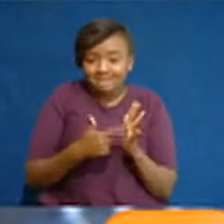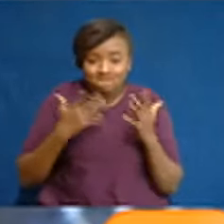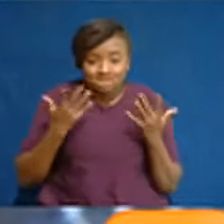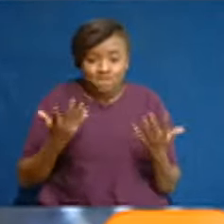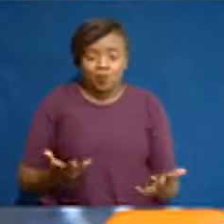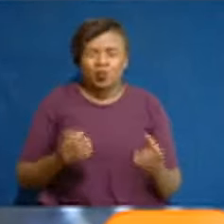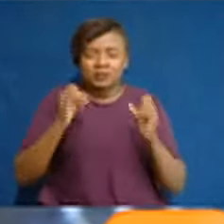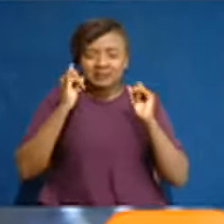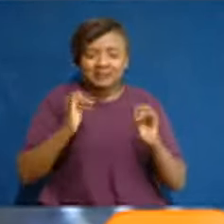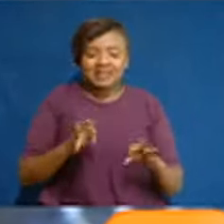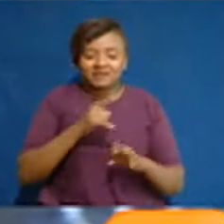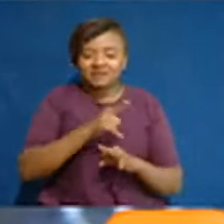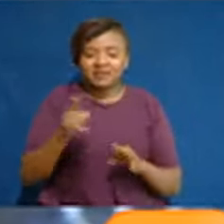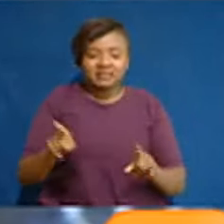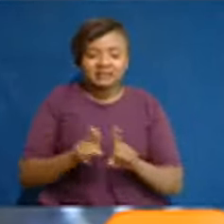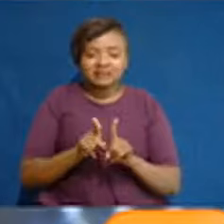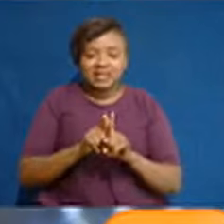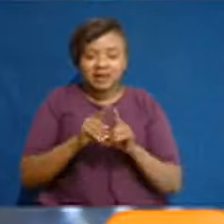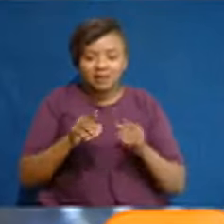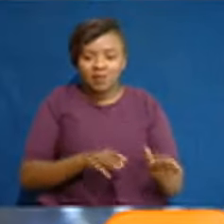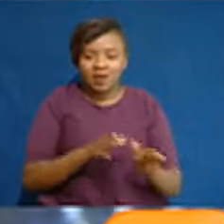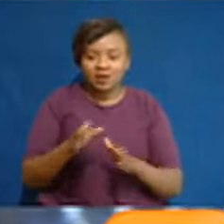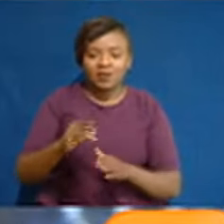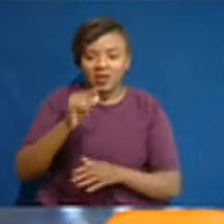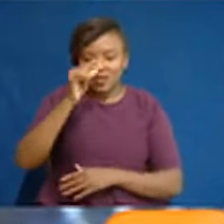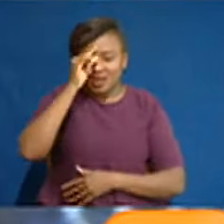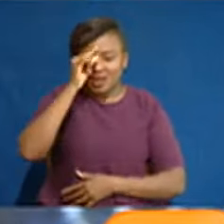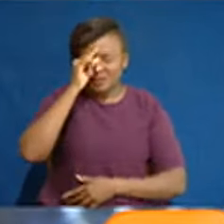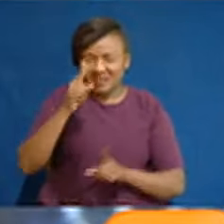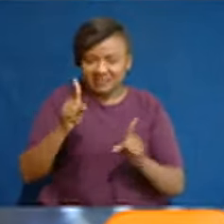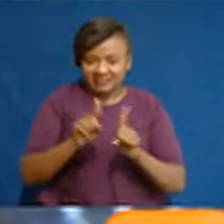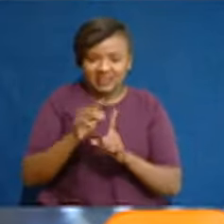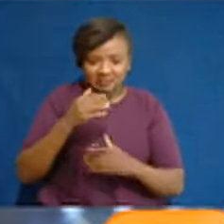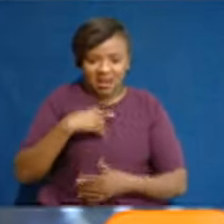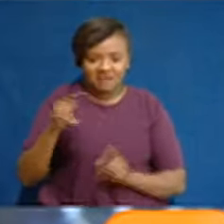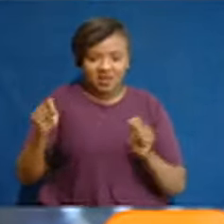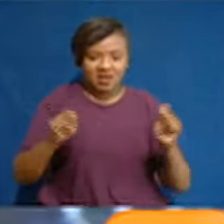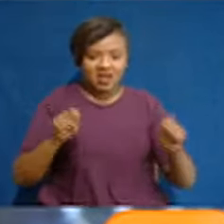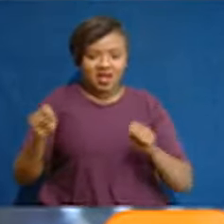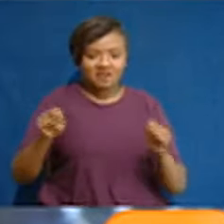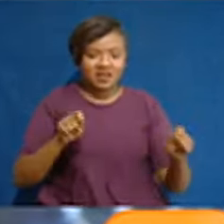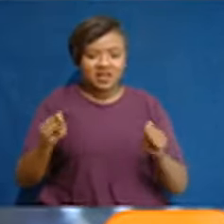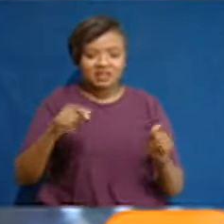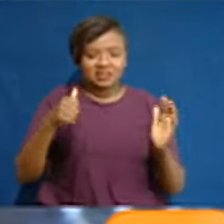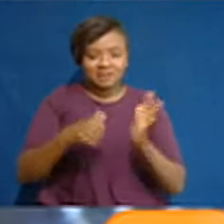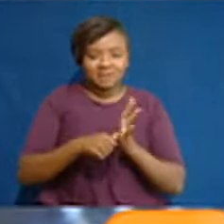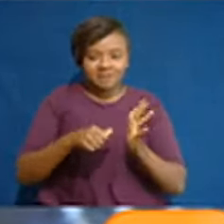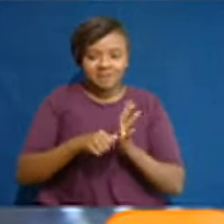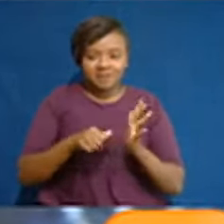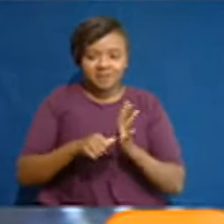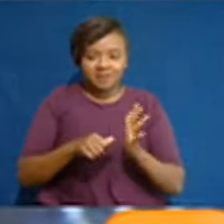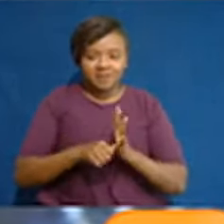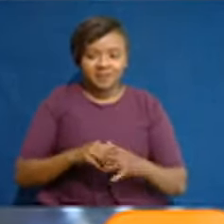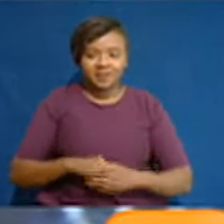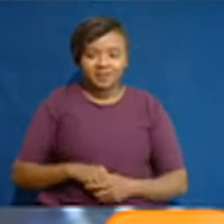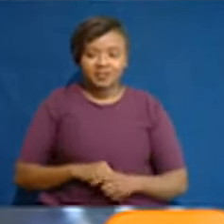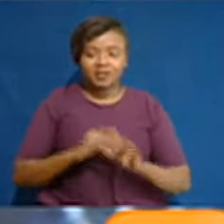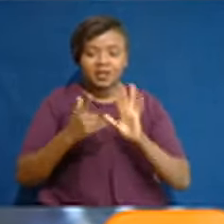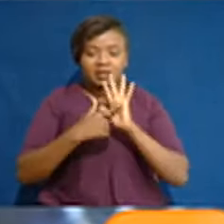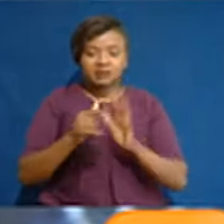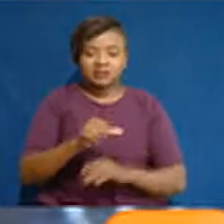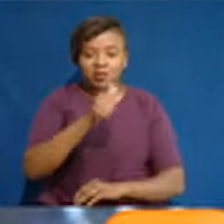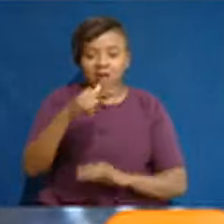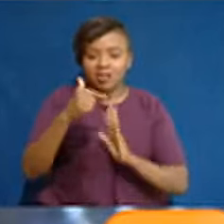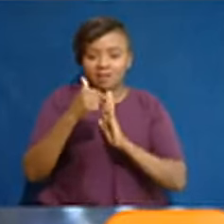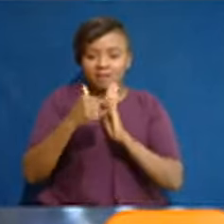if it's as simple as that, then the government also has a governance problem. Right. But let me come back to a couple of points. I think one